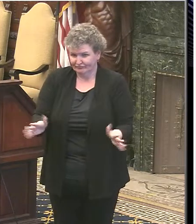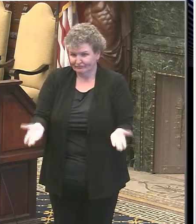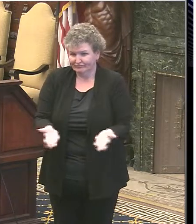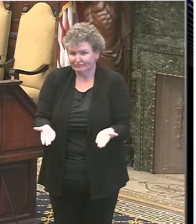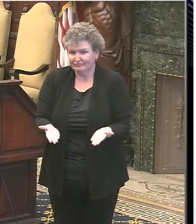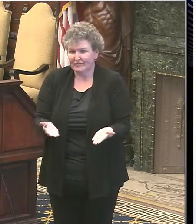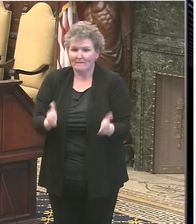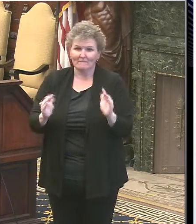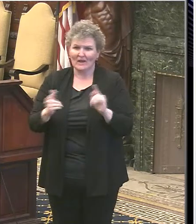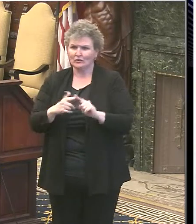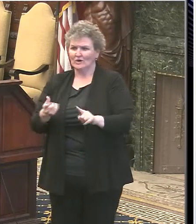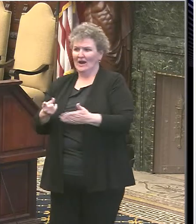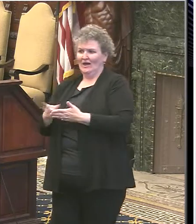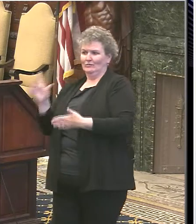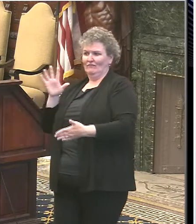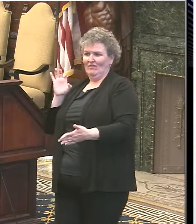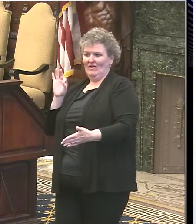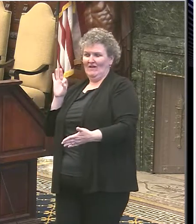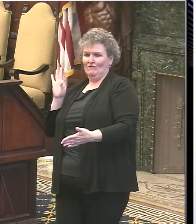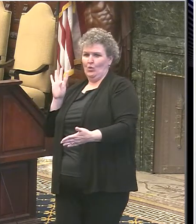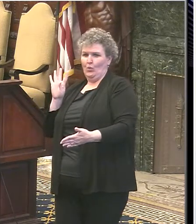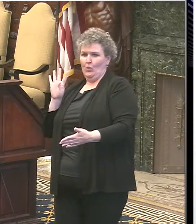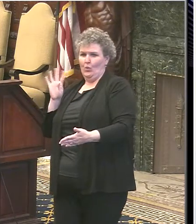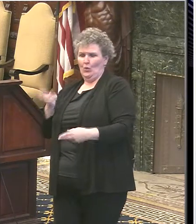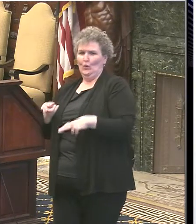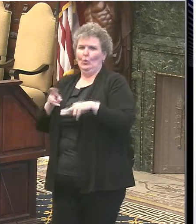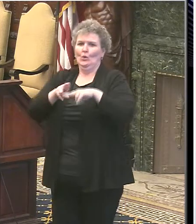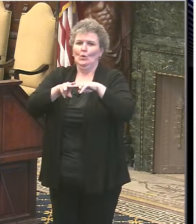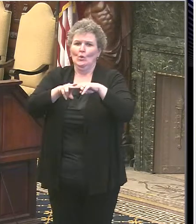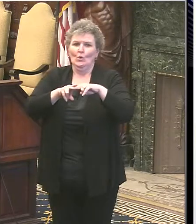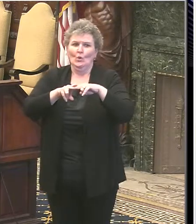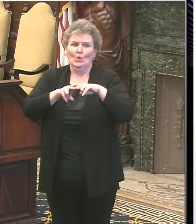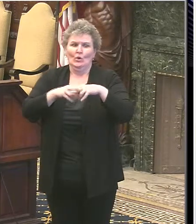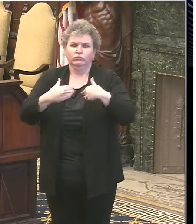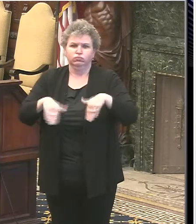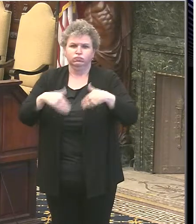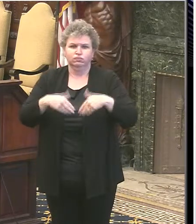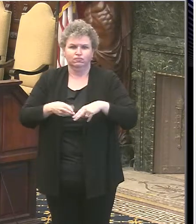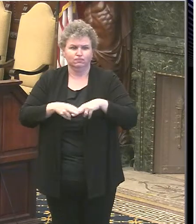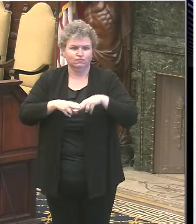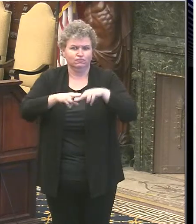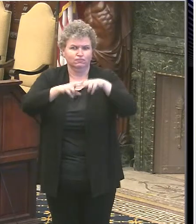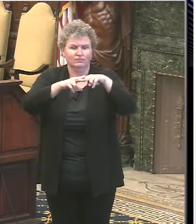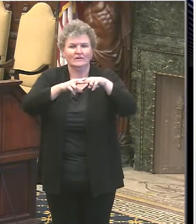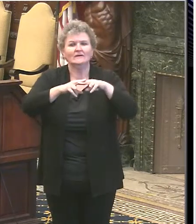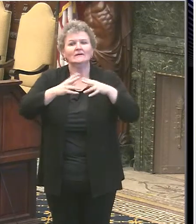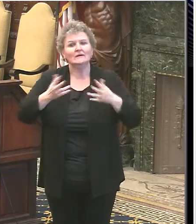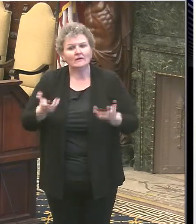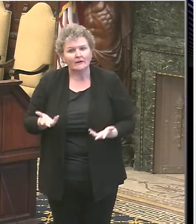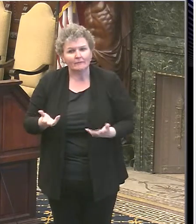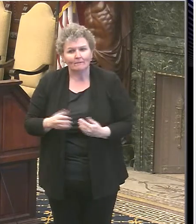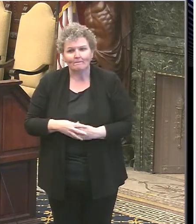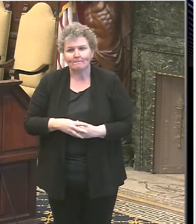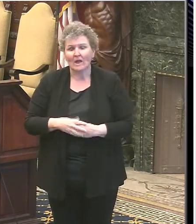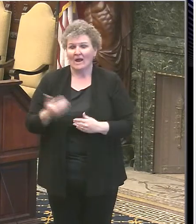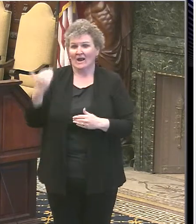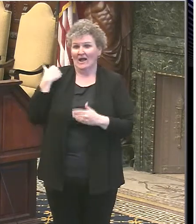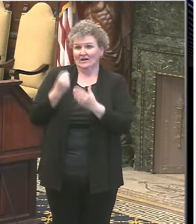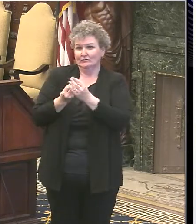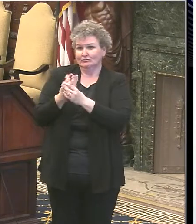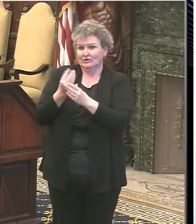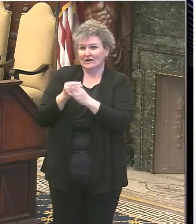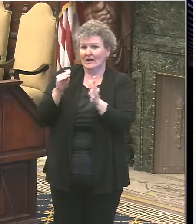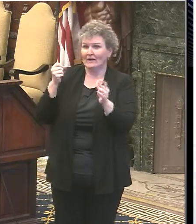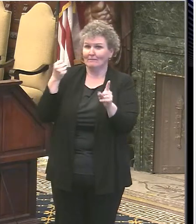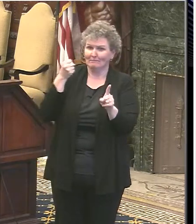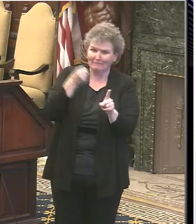542 last Thursday. The numbers are still rising, but to put in perspective, we peaked at about 1,000 cases last spring. So we know that we can